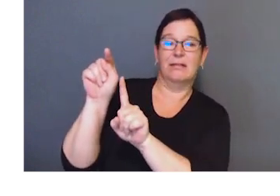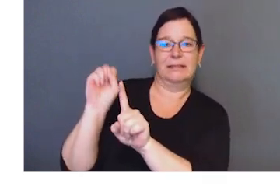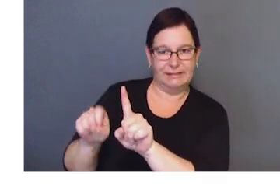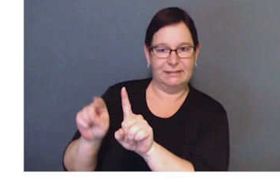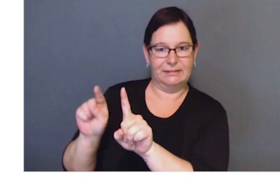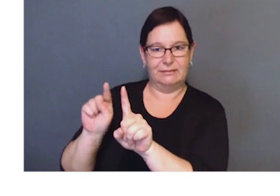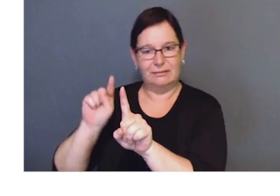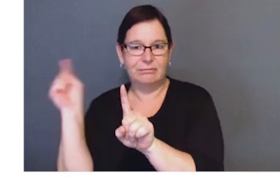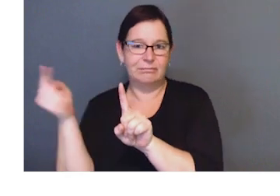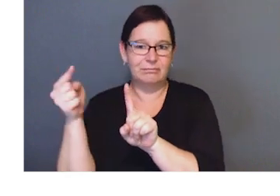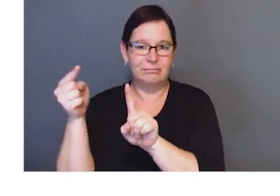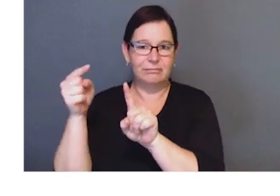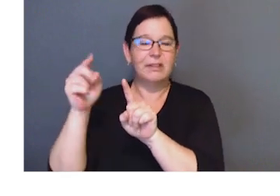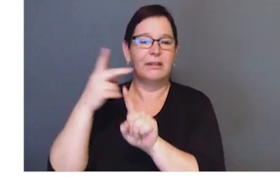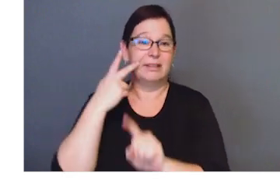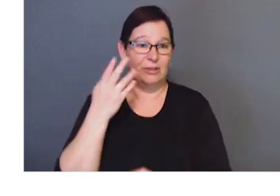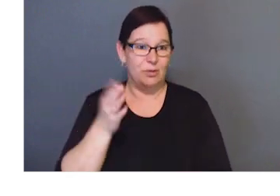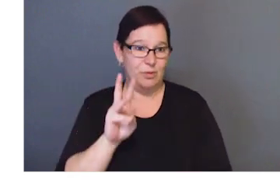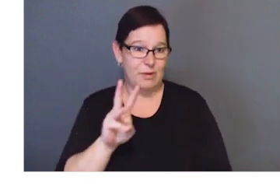address on your screen.